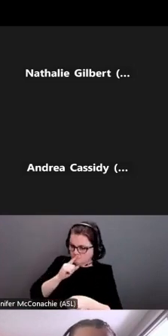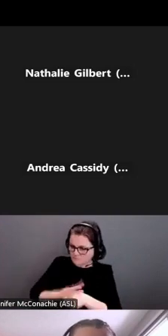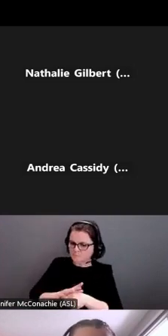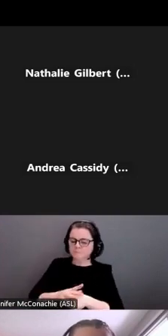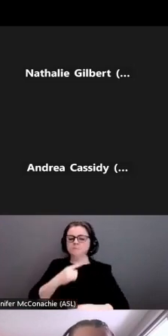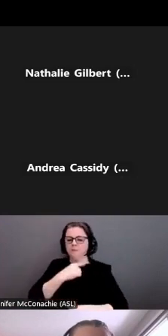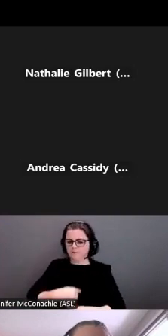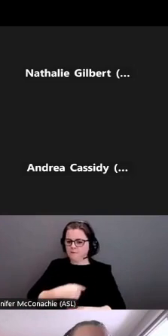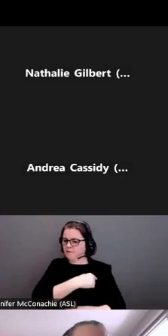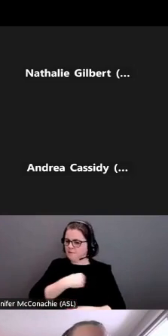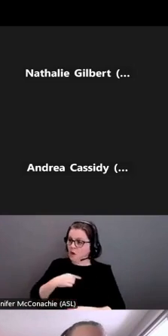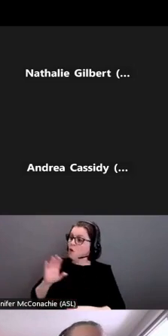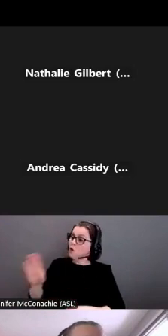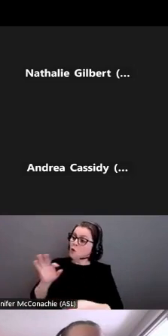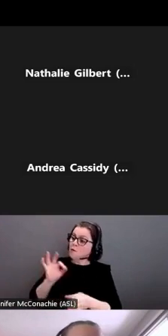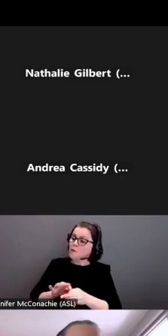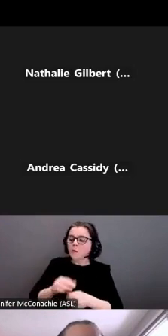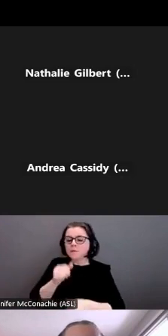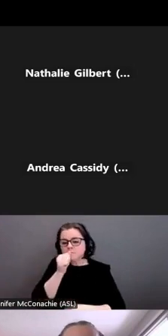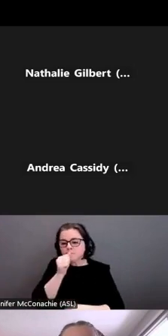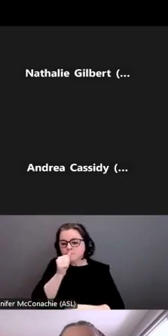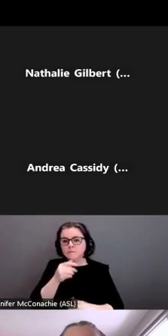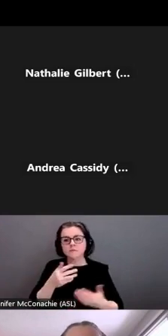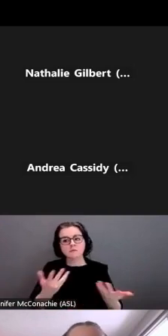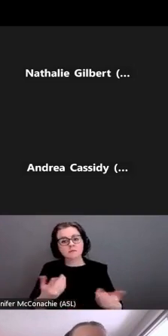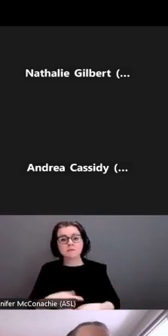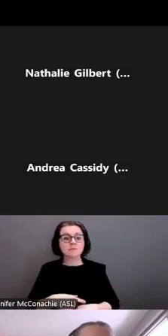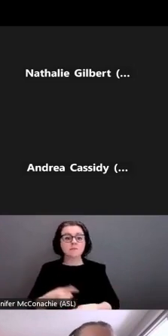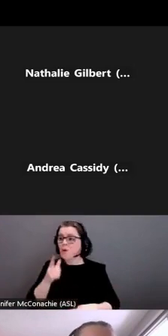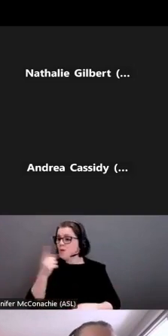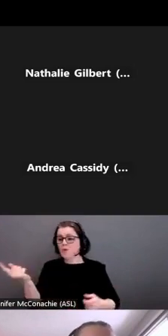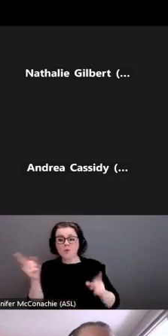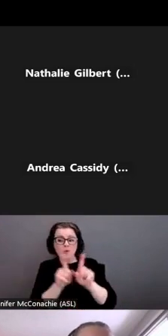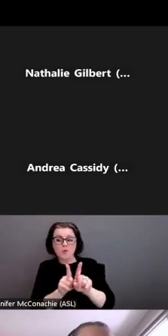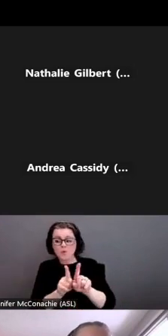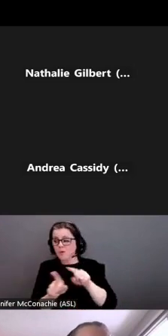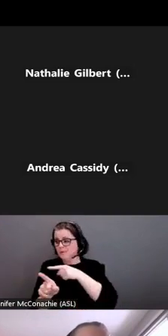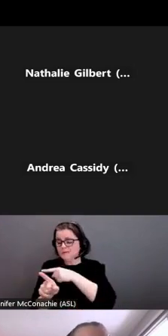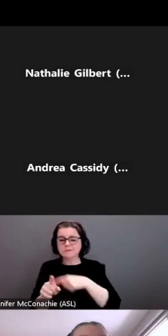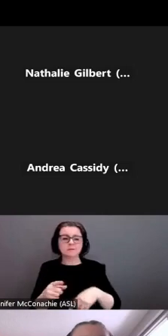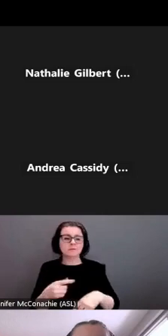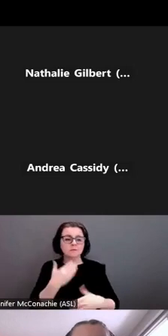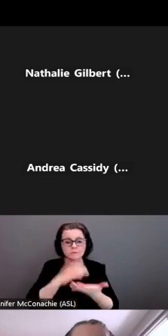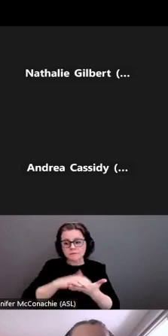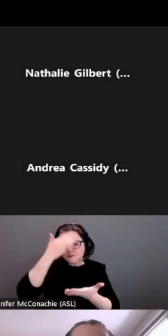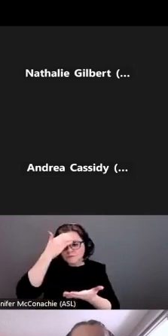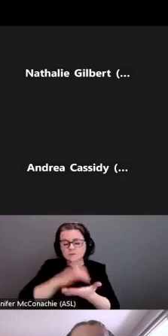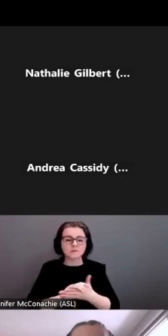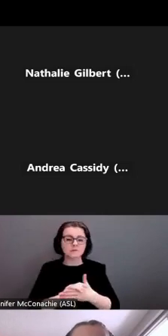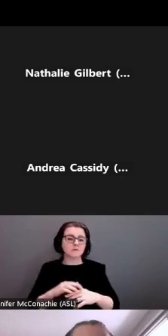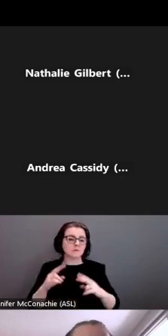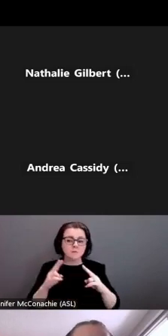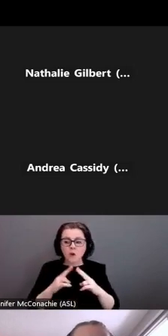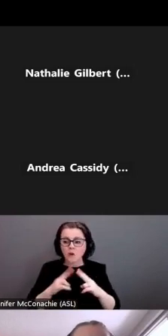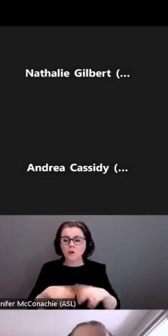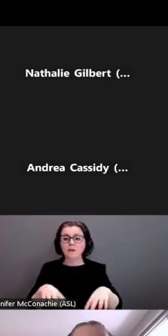secret. This could be a relative, a spouse, or partner, but I will note that they